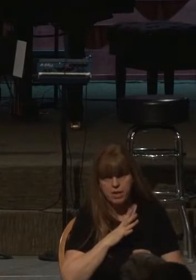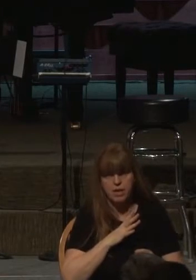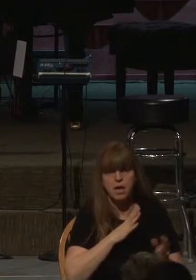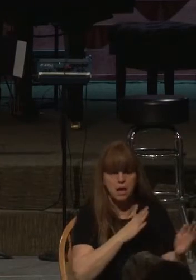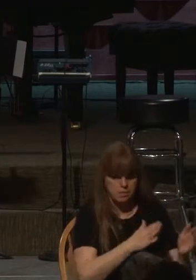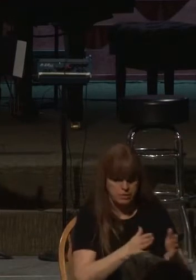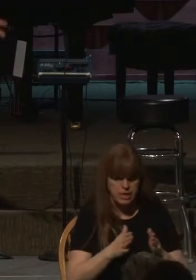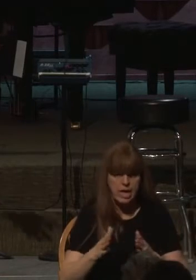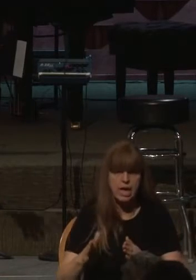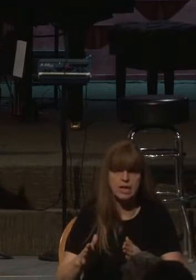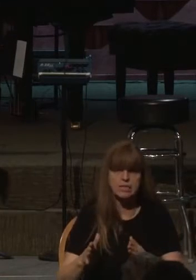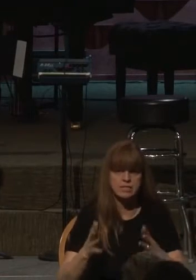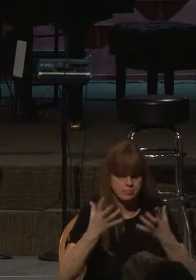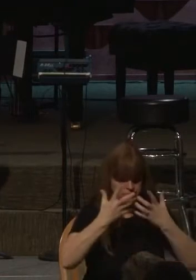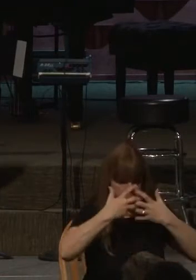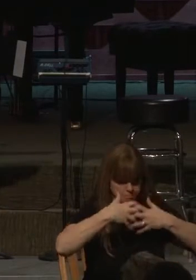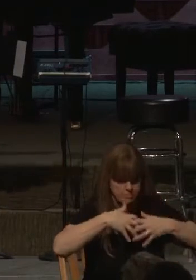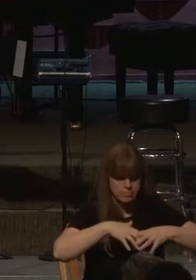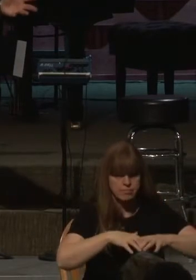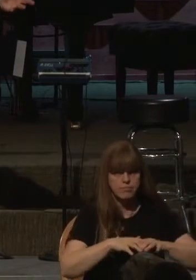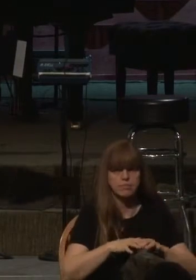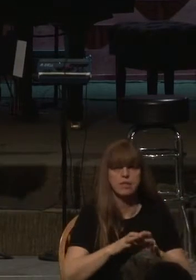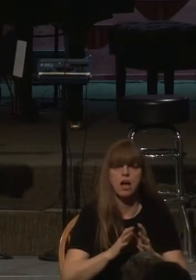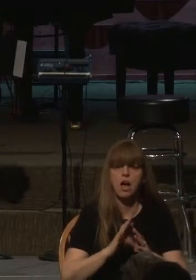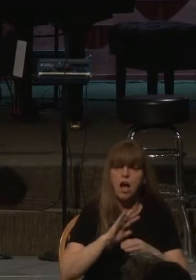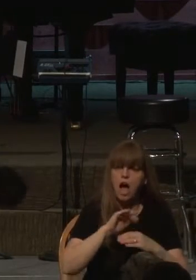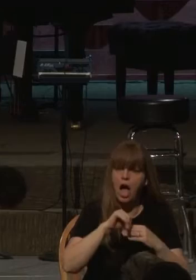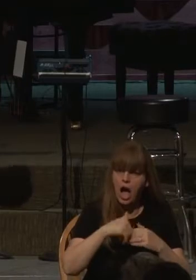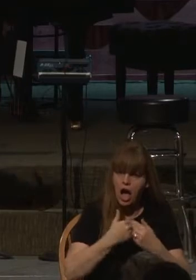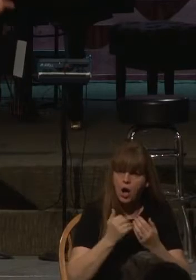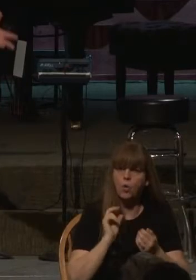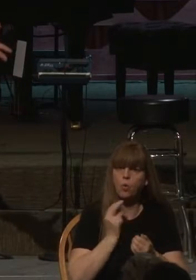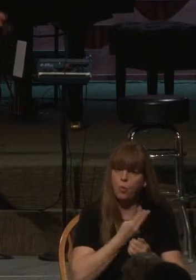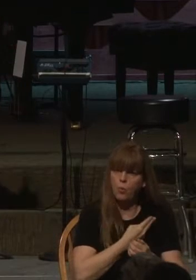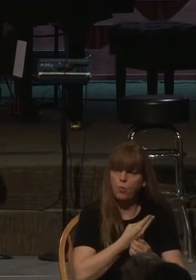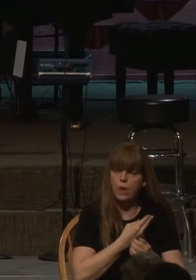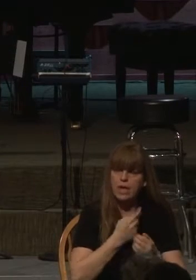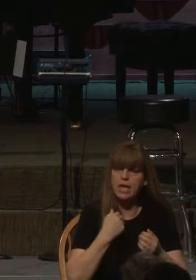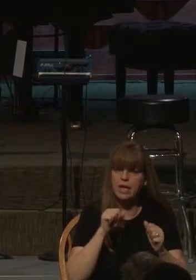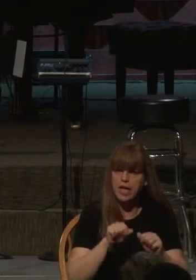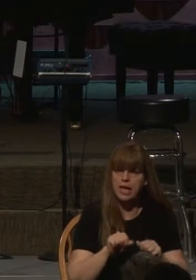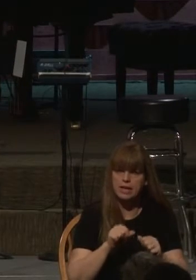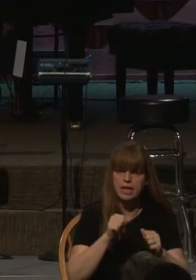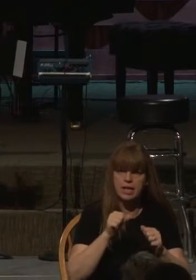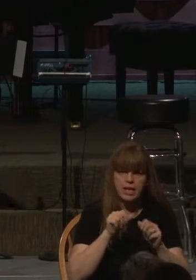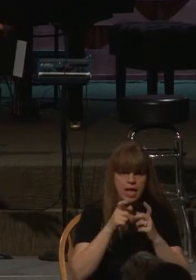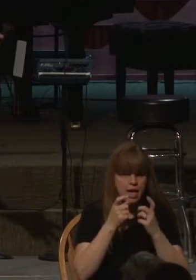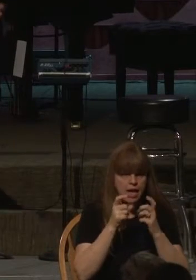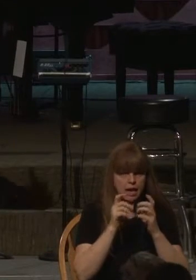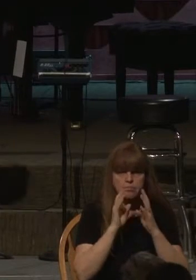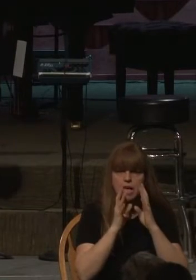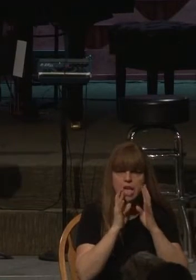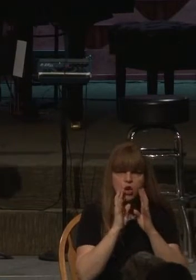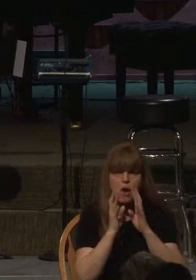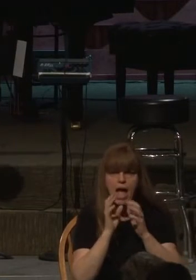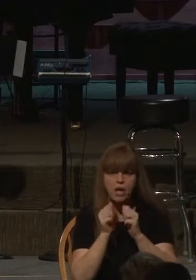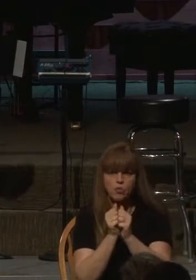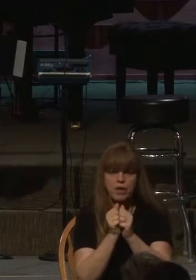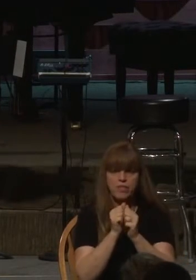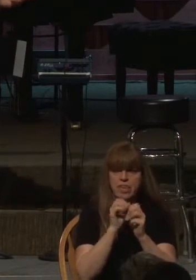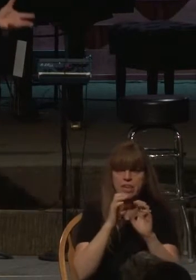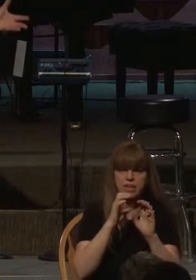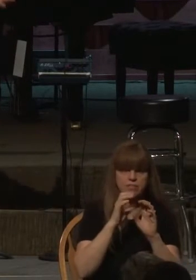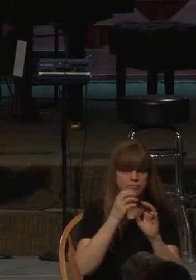together, intergenerationally and so forth, of how we can interact with one another, how we can be part of a